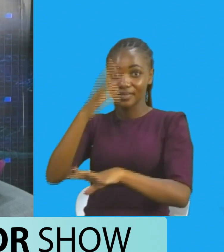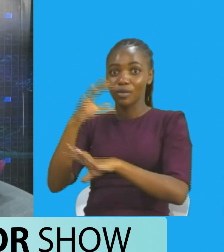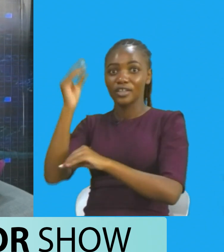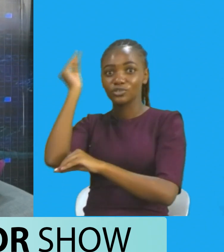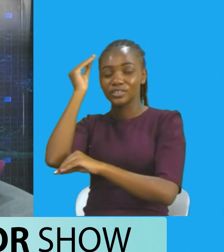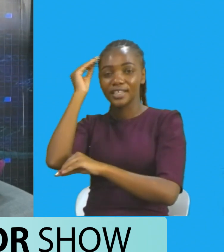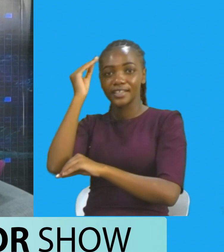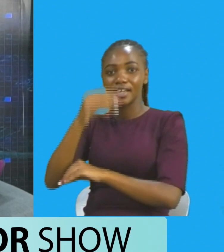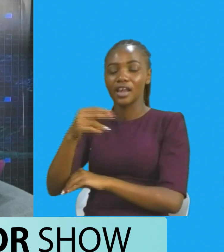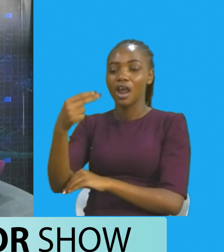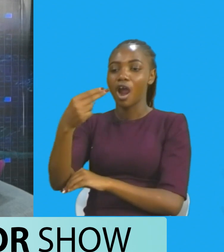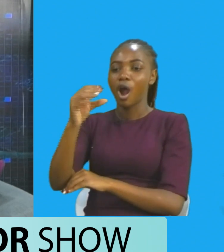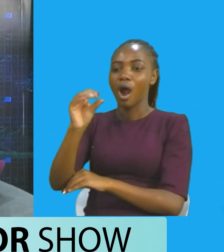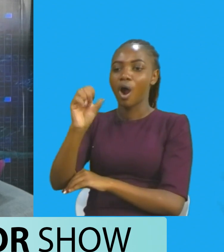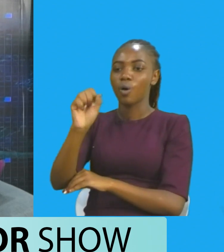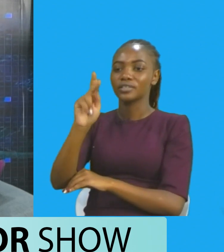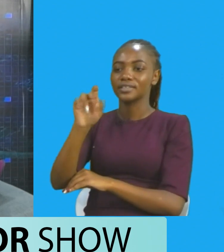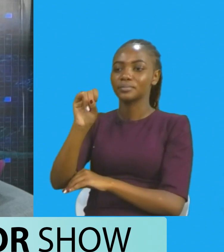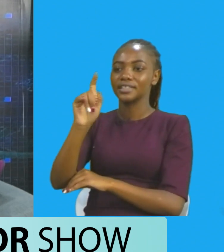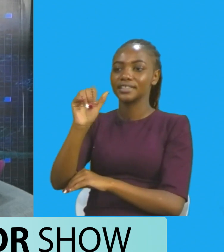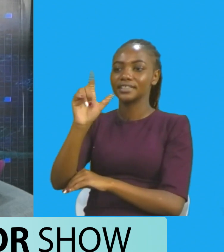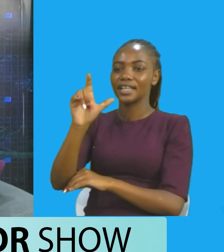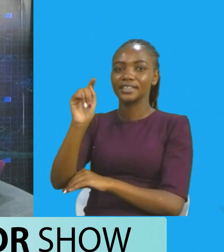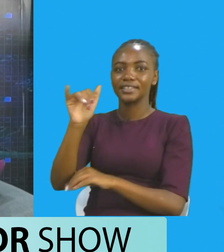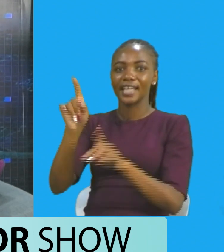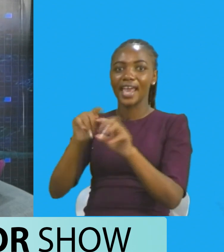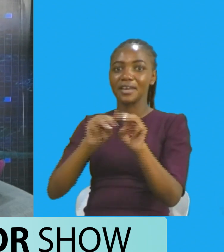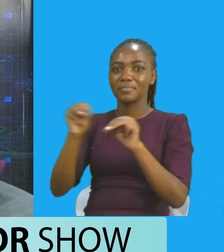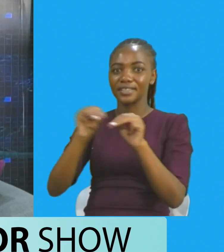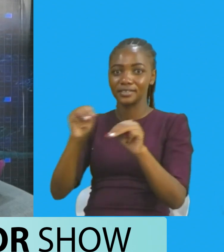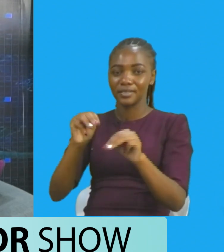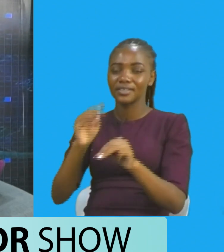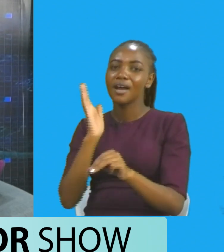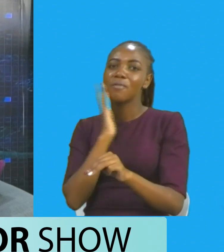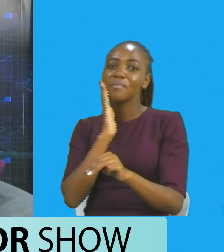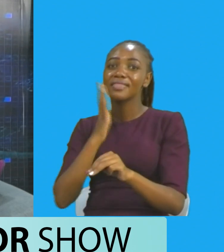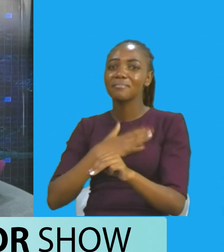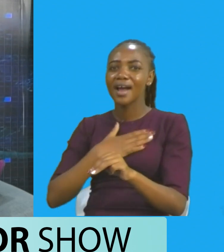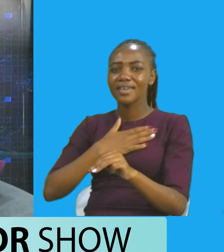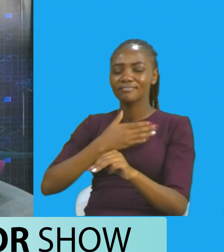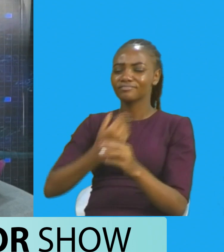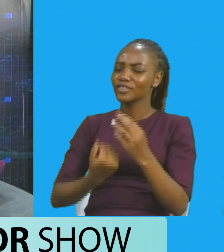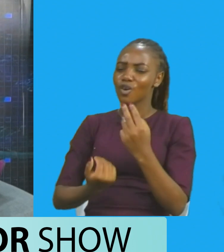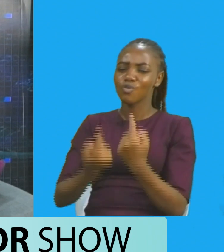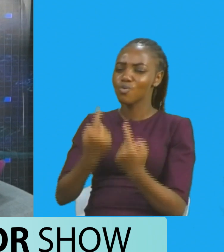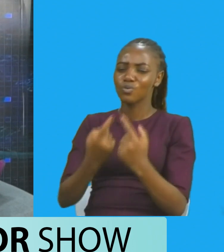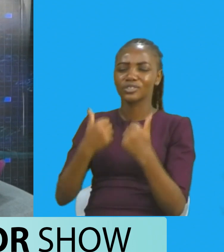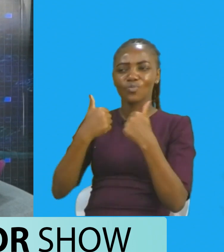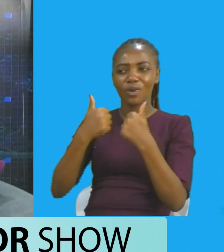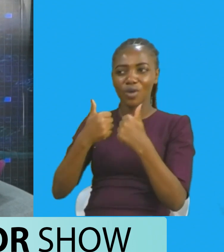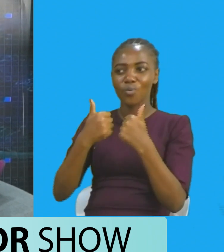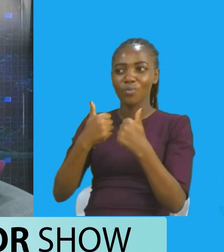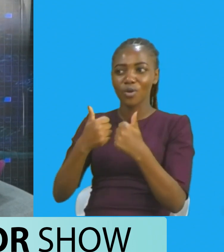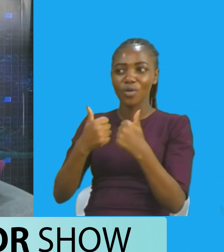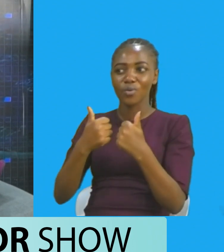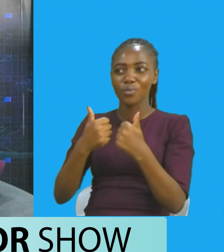management. I've always loved cooking from a long time ago. My mom is my first chef. I love the way she was cooking. That's where I learned how to cook